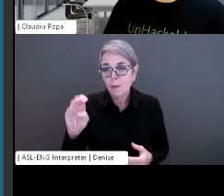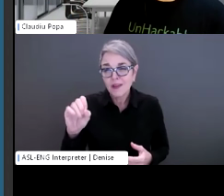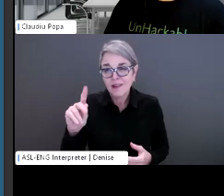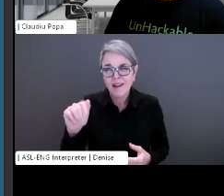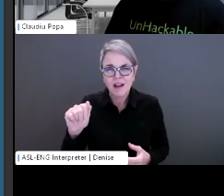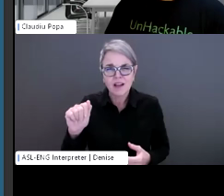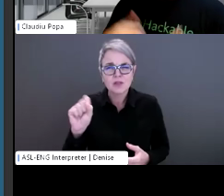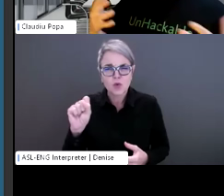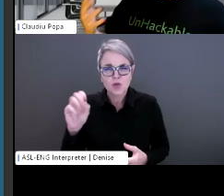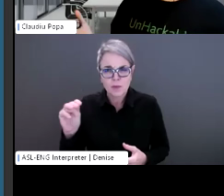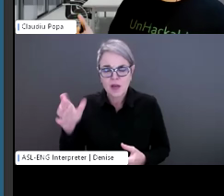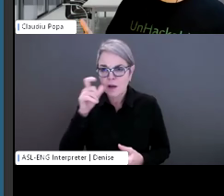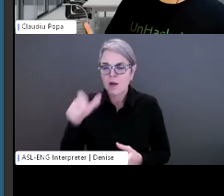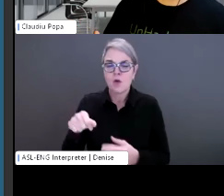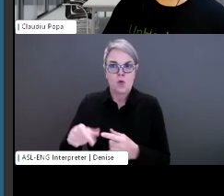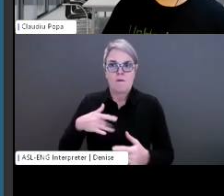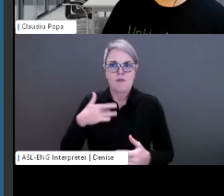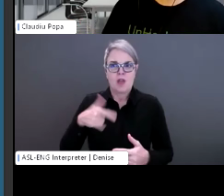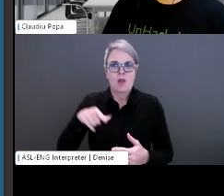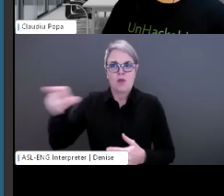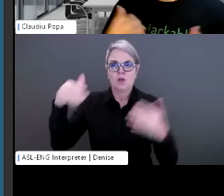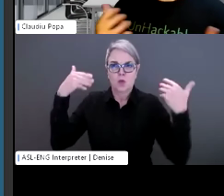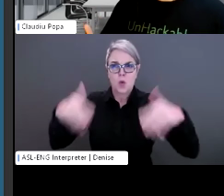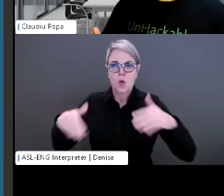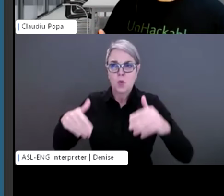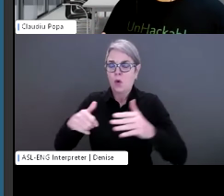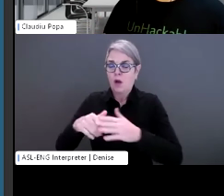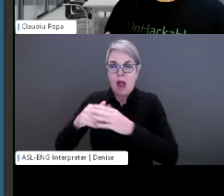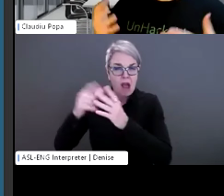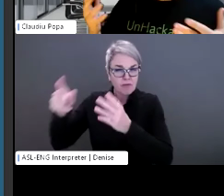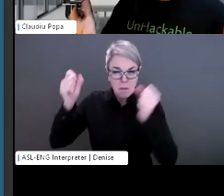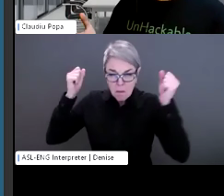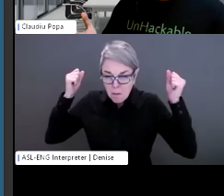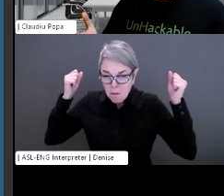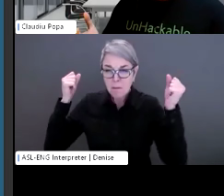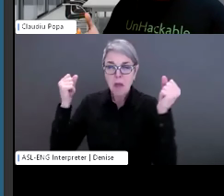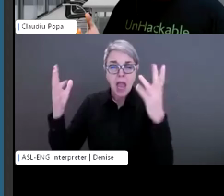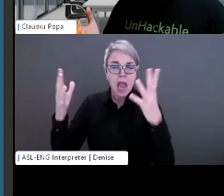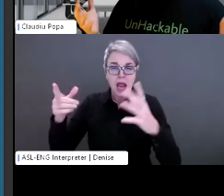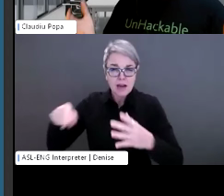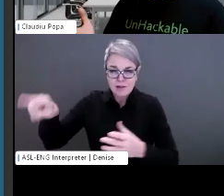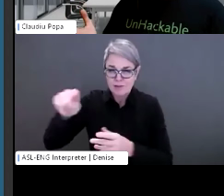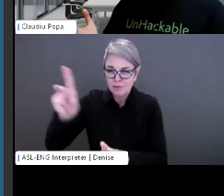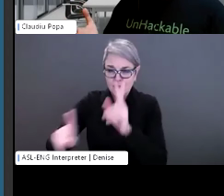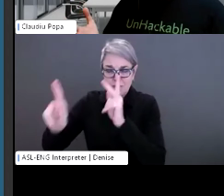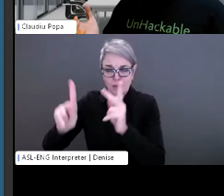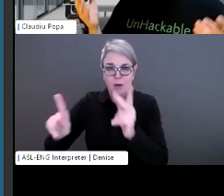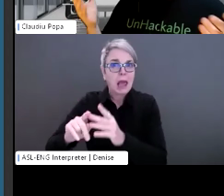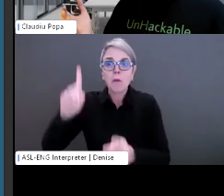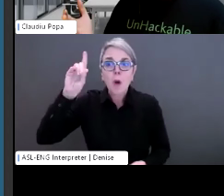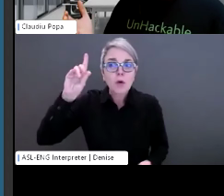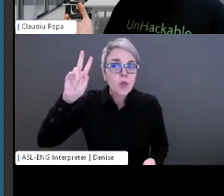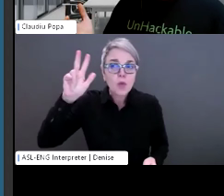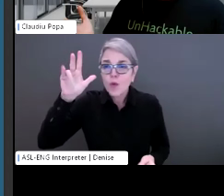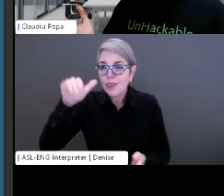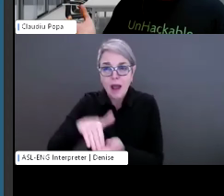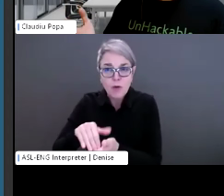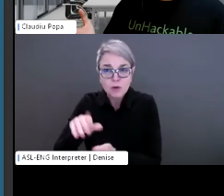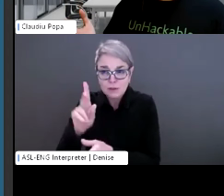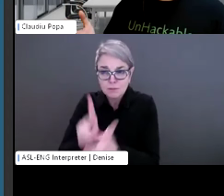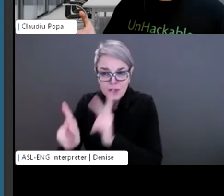people in their gang. That's not the case. We found out that there's a limited number of potential types